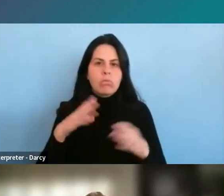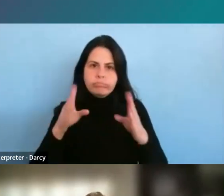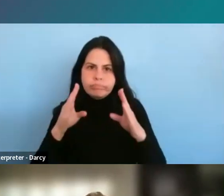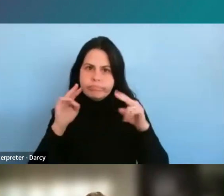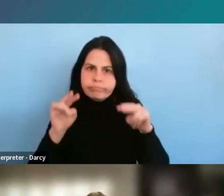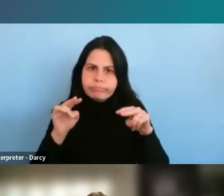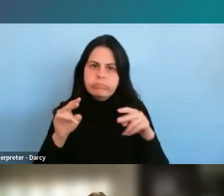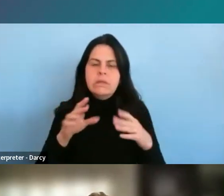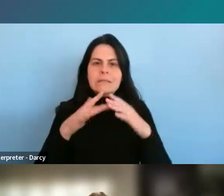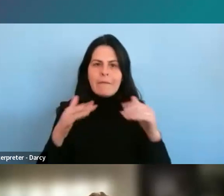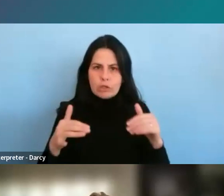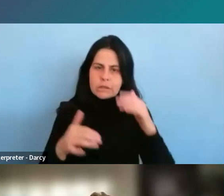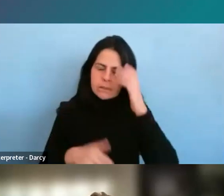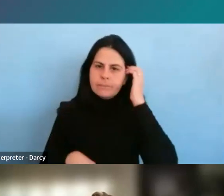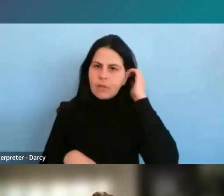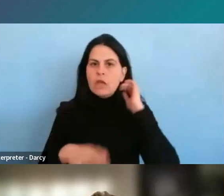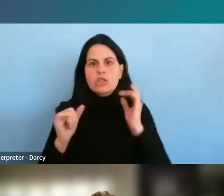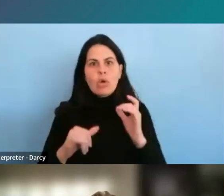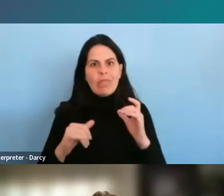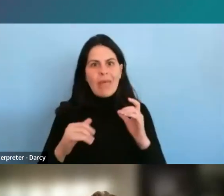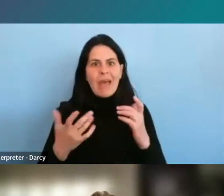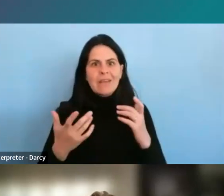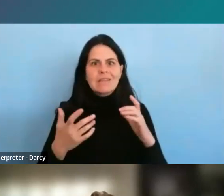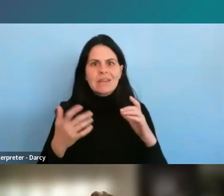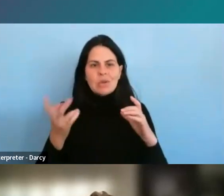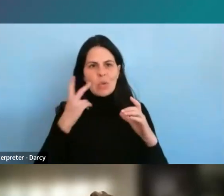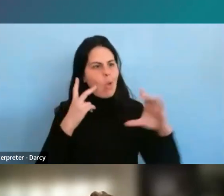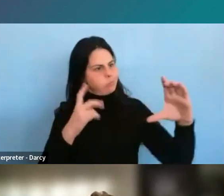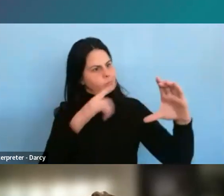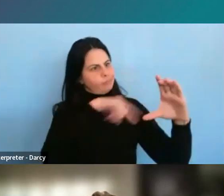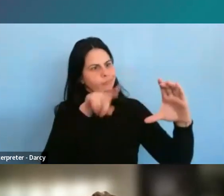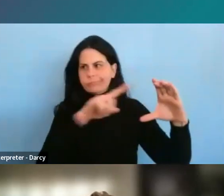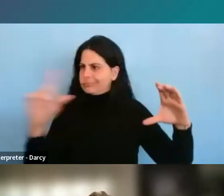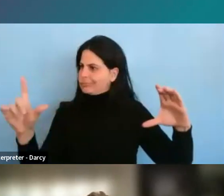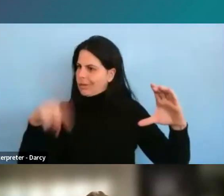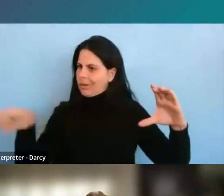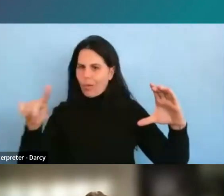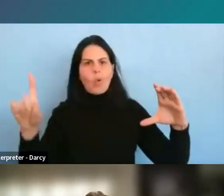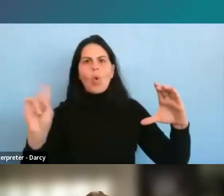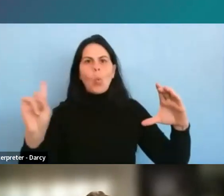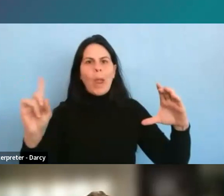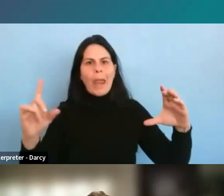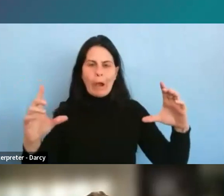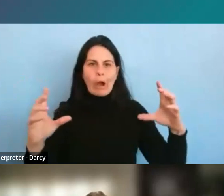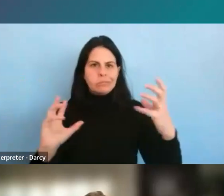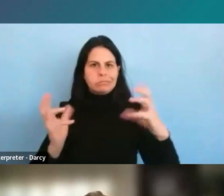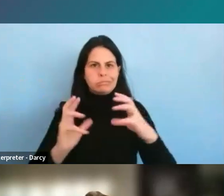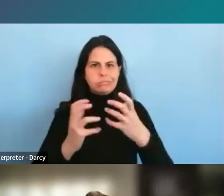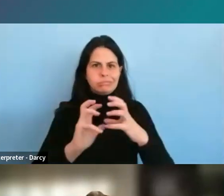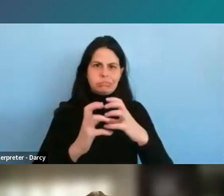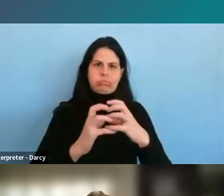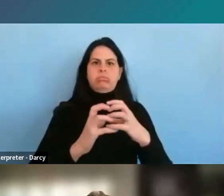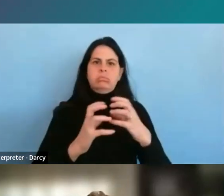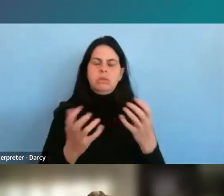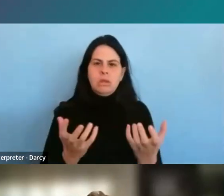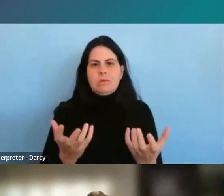again, the Venn diagram of those things gets really small, and the, you know, you wanna be able to draw from a large pool,